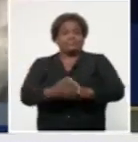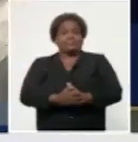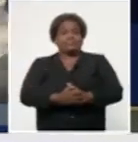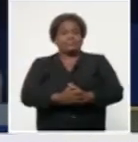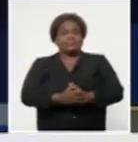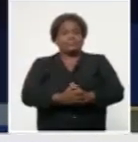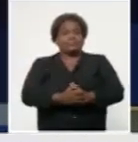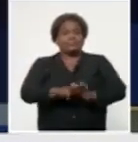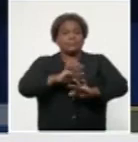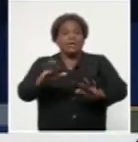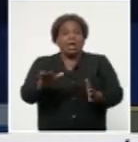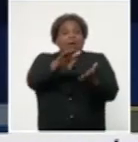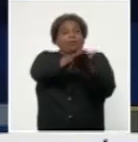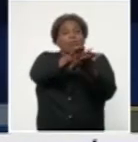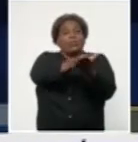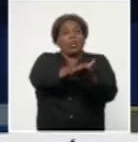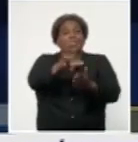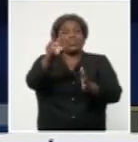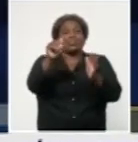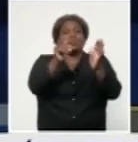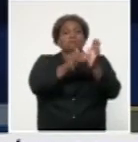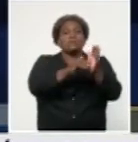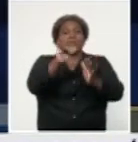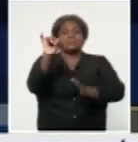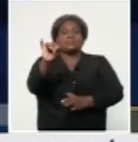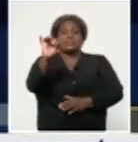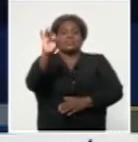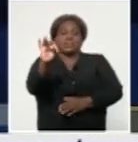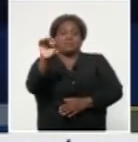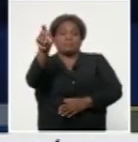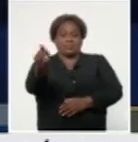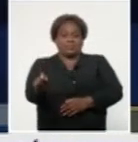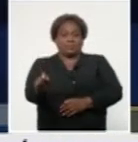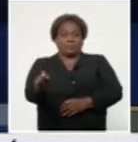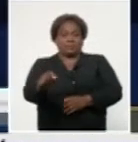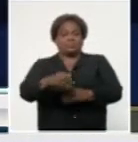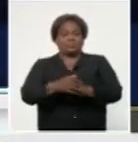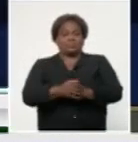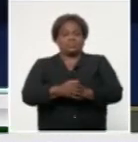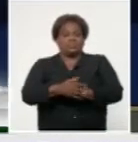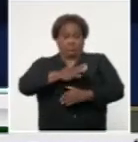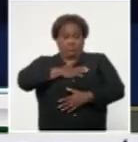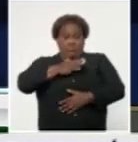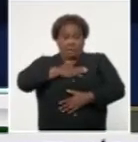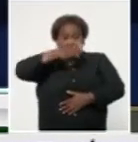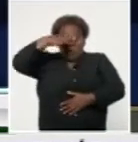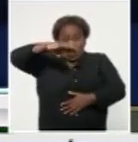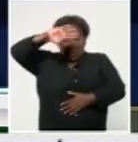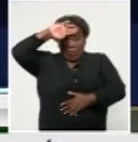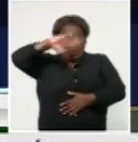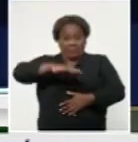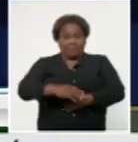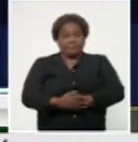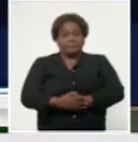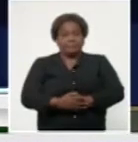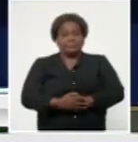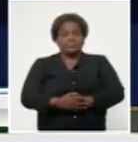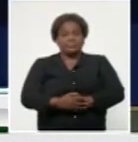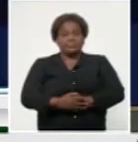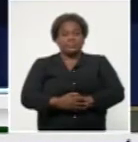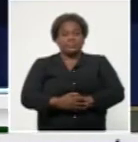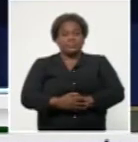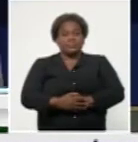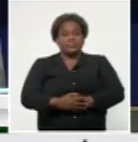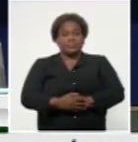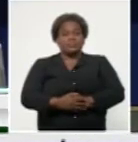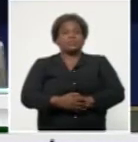contacts, and they already accumulate 2,067 people during the pandemic in our country